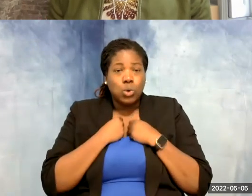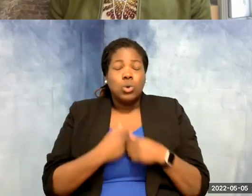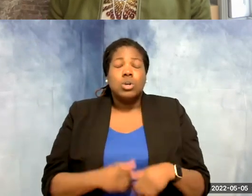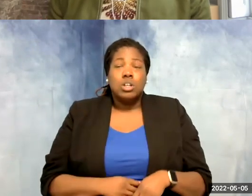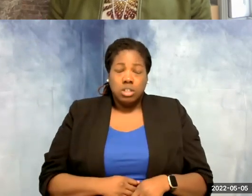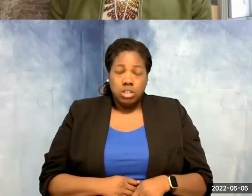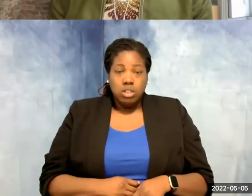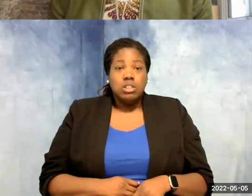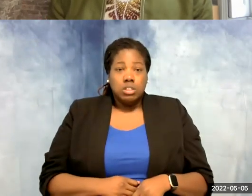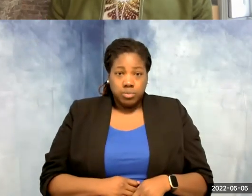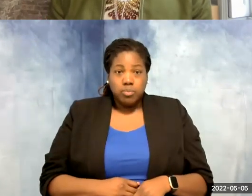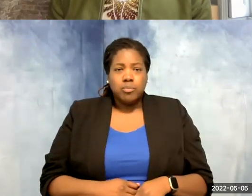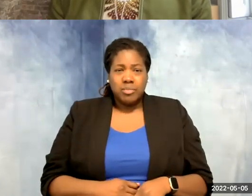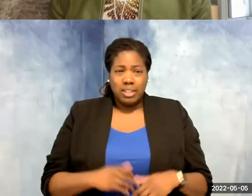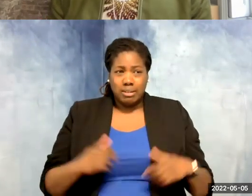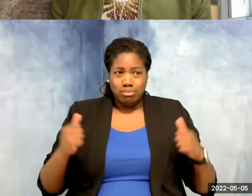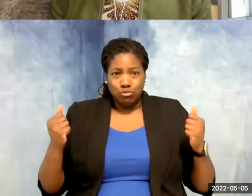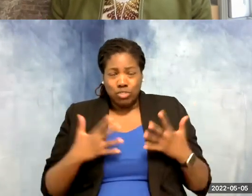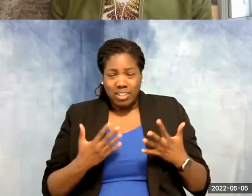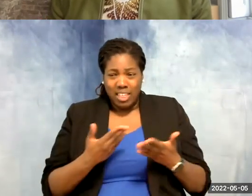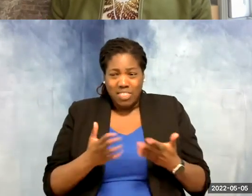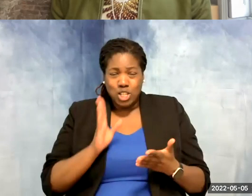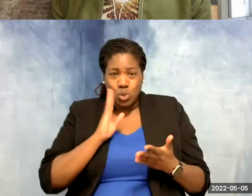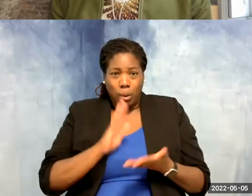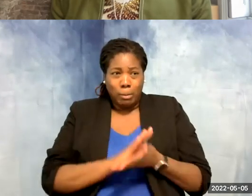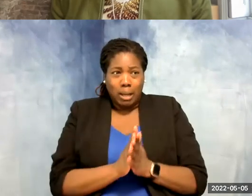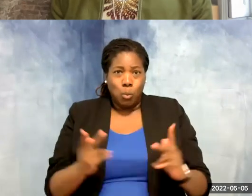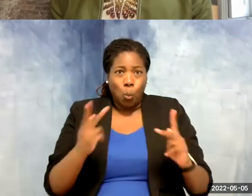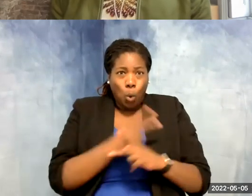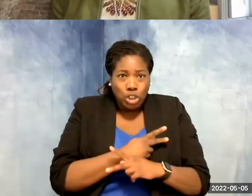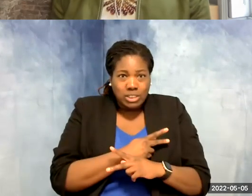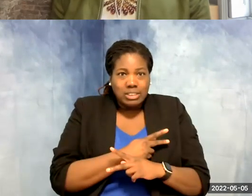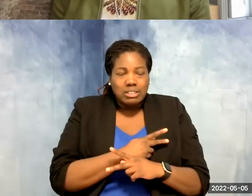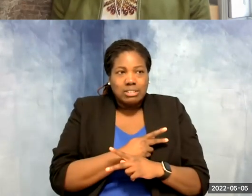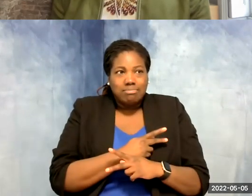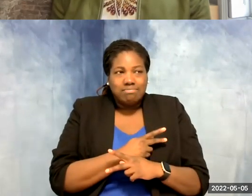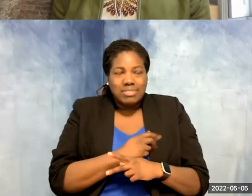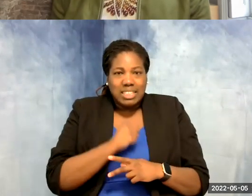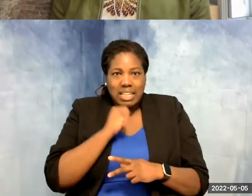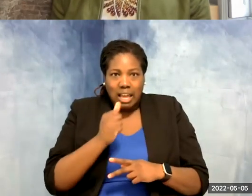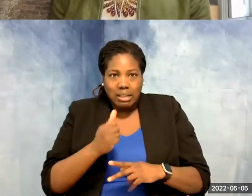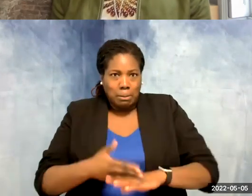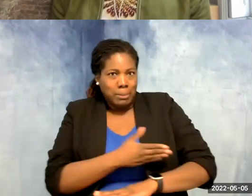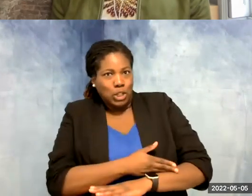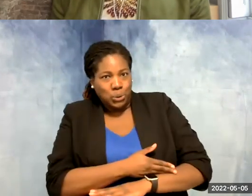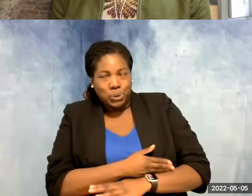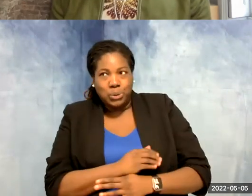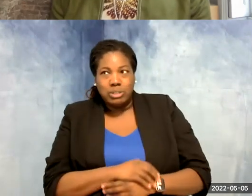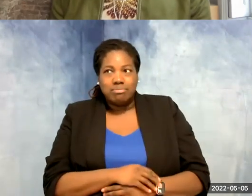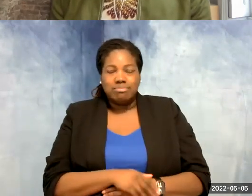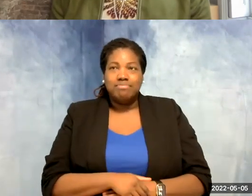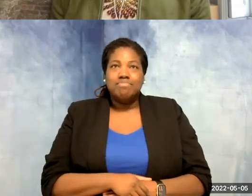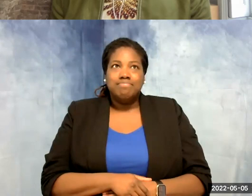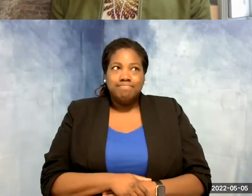say that I fear things are going to get worse before they get better. And I am